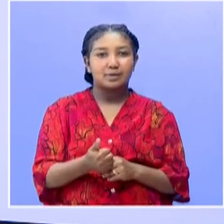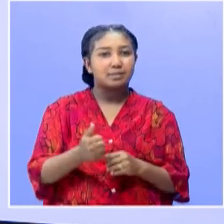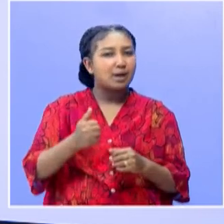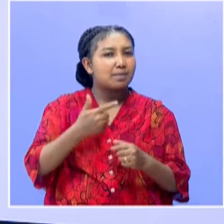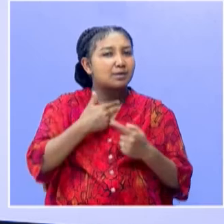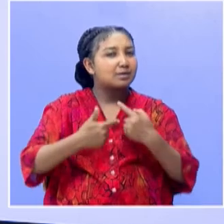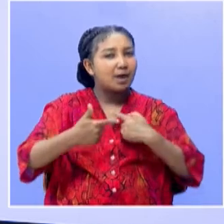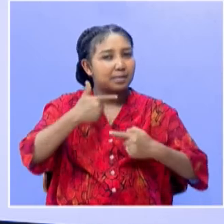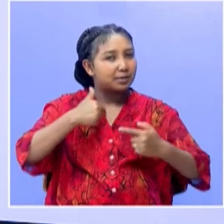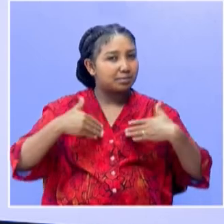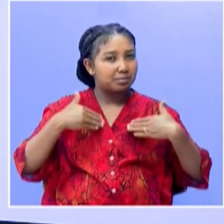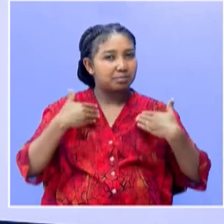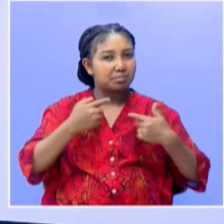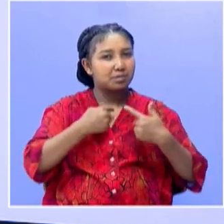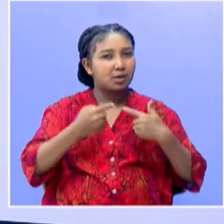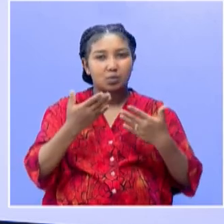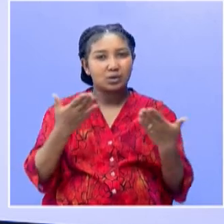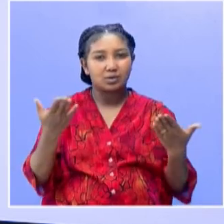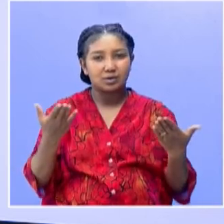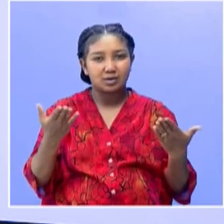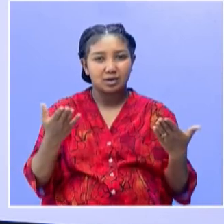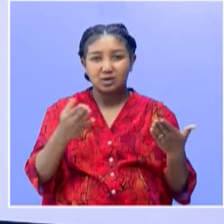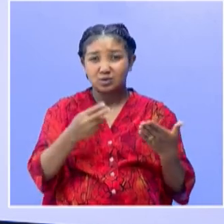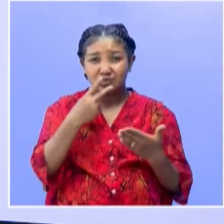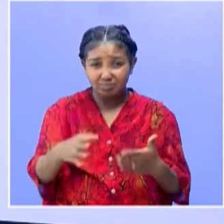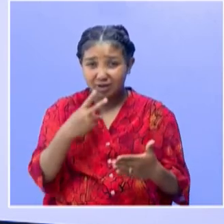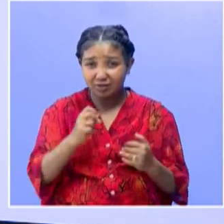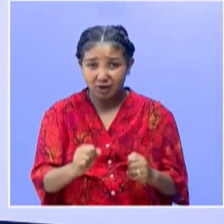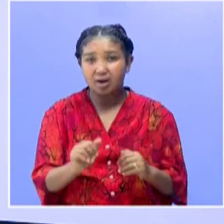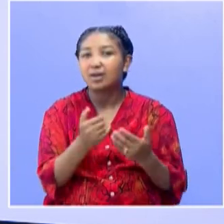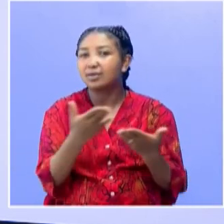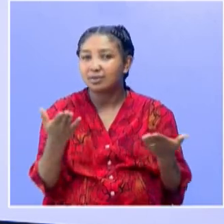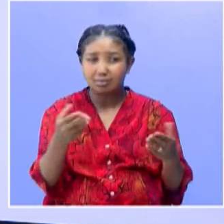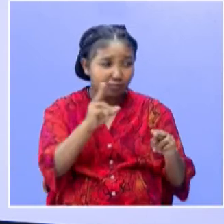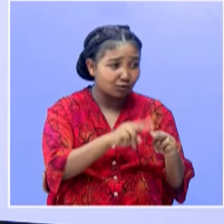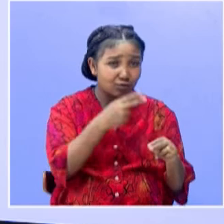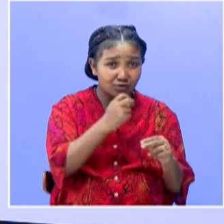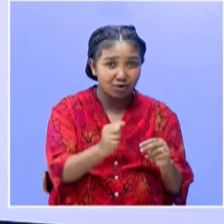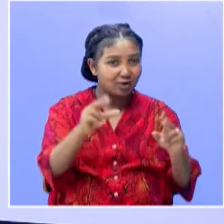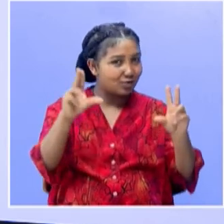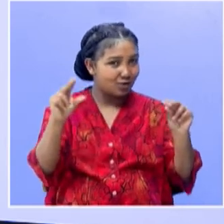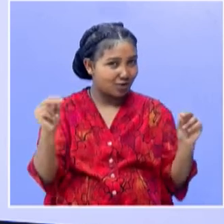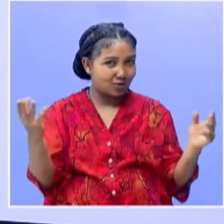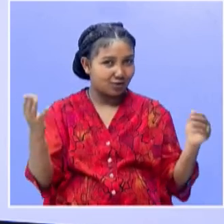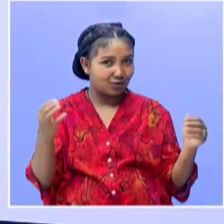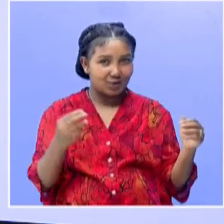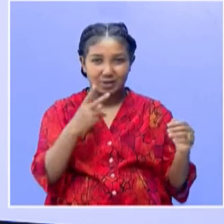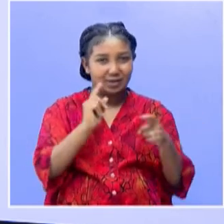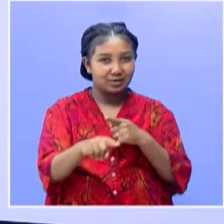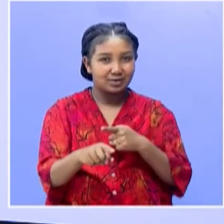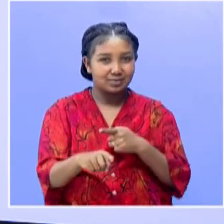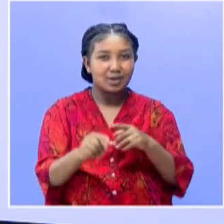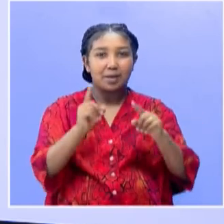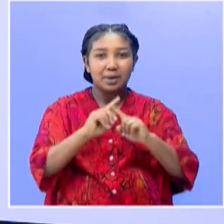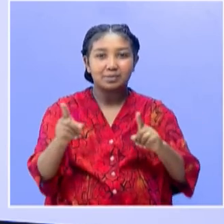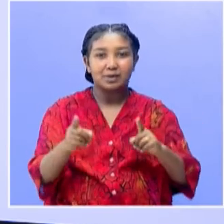Excitement. Where is excitement? Do you see it? Where did it go? No, we don't. We don't see it. Yes?